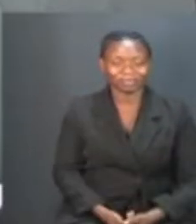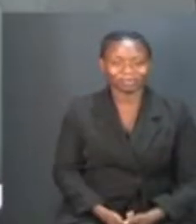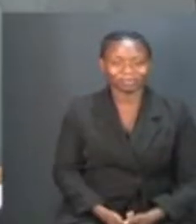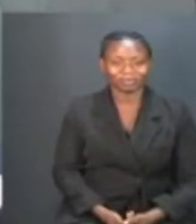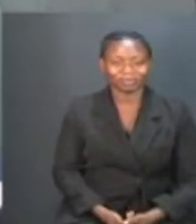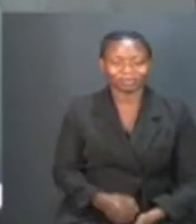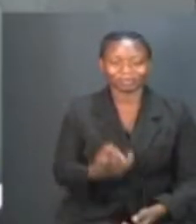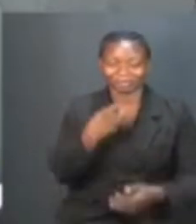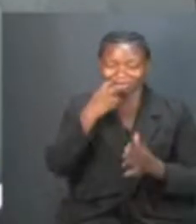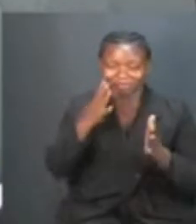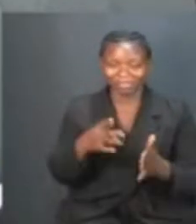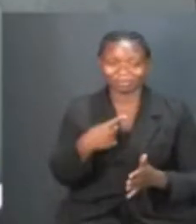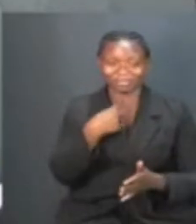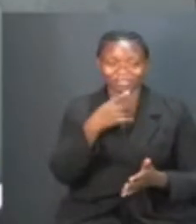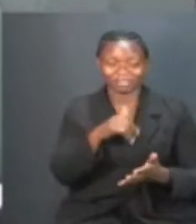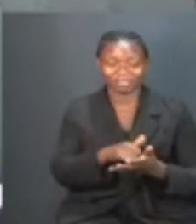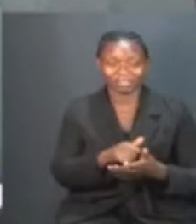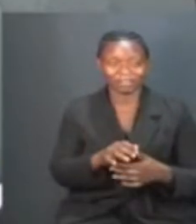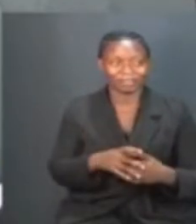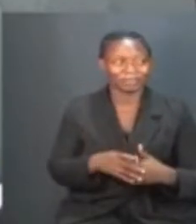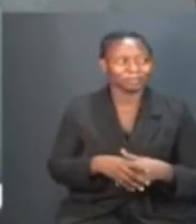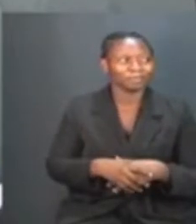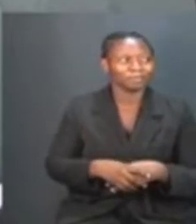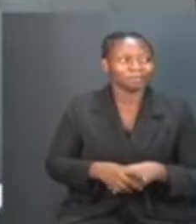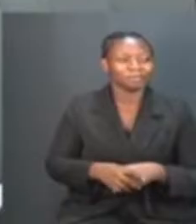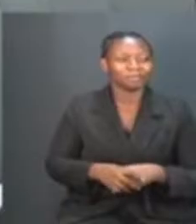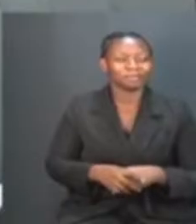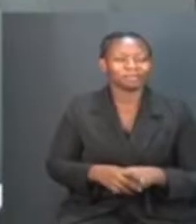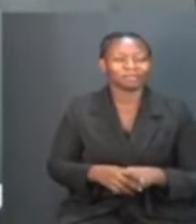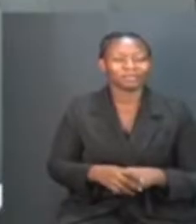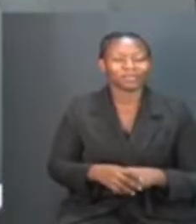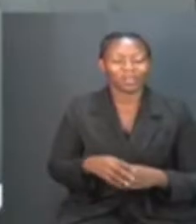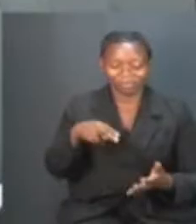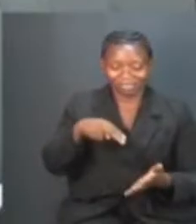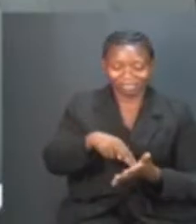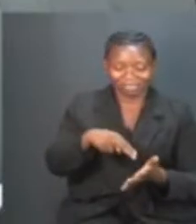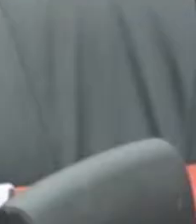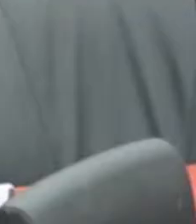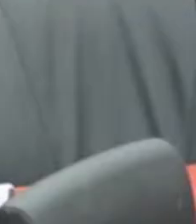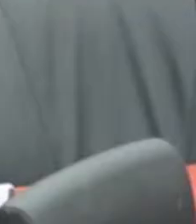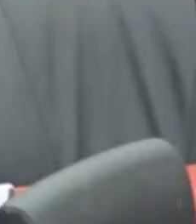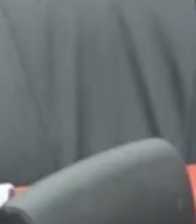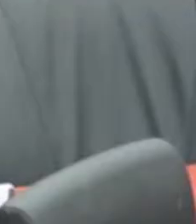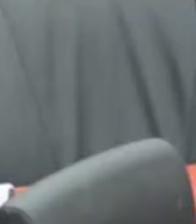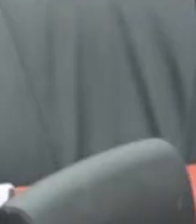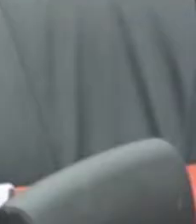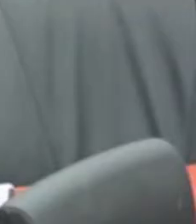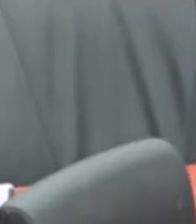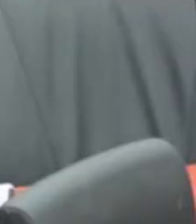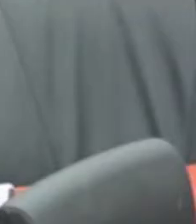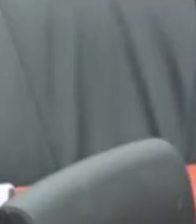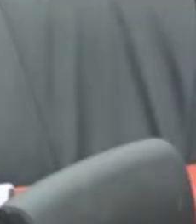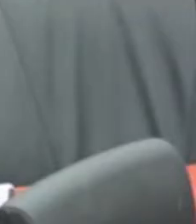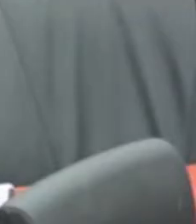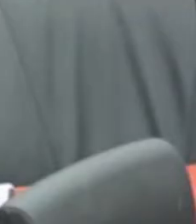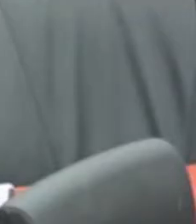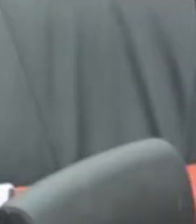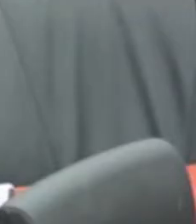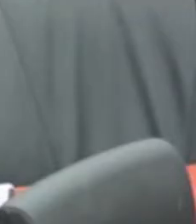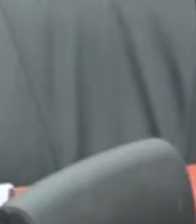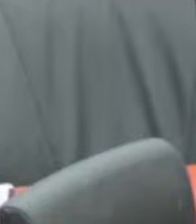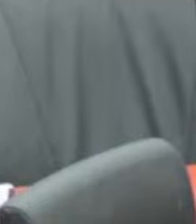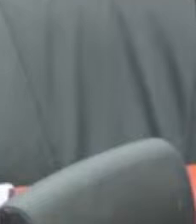Mr. Speaker, yes, I'm saying that where I'm standing, I belong to the New Patriotic Party. But we engage in secret